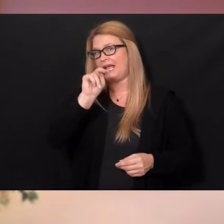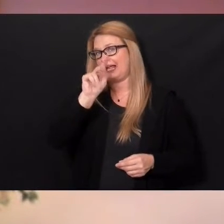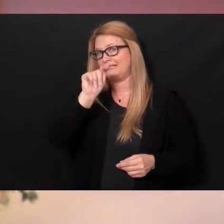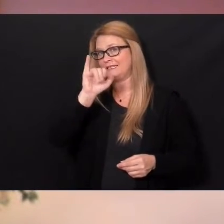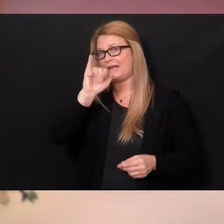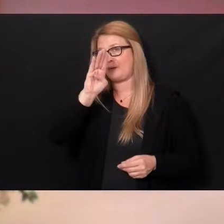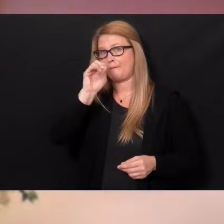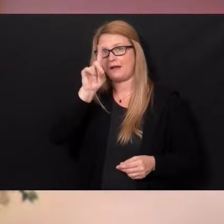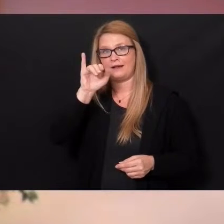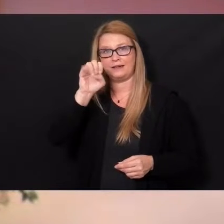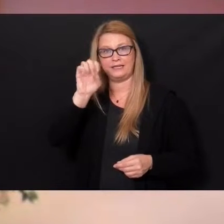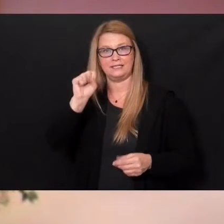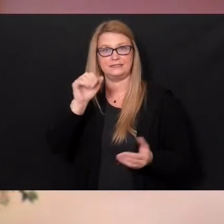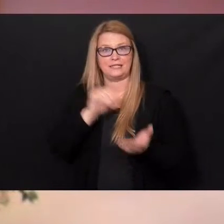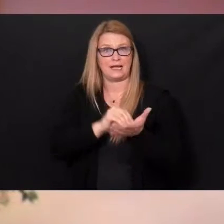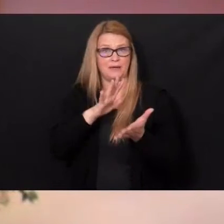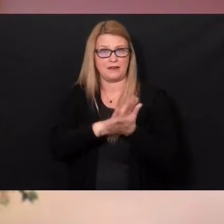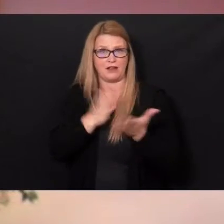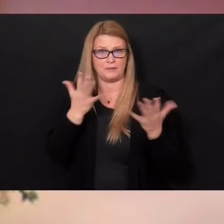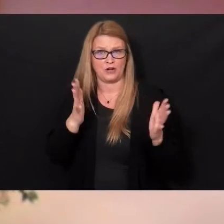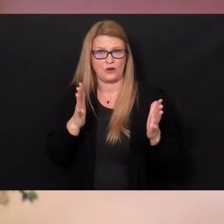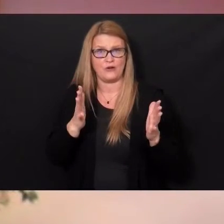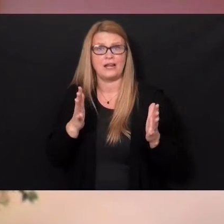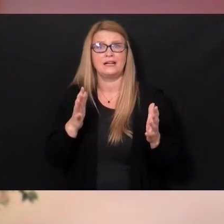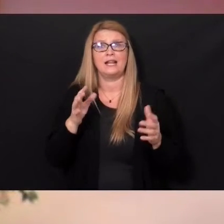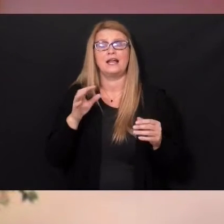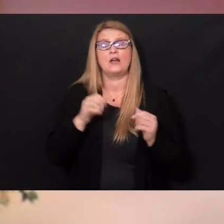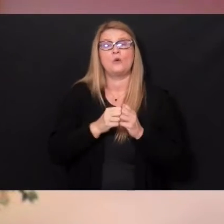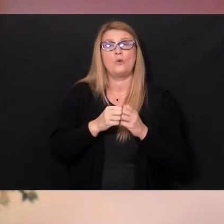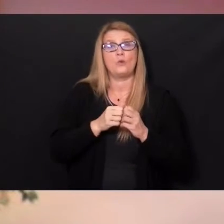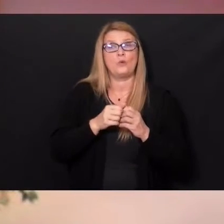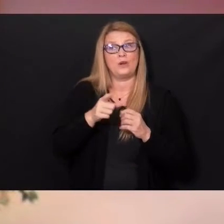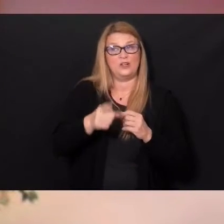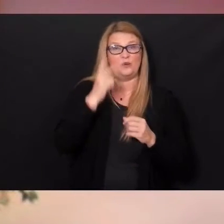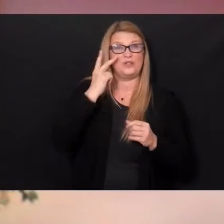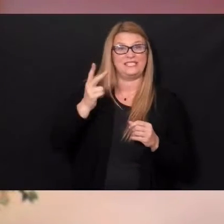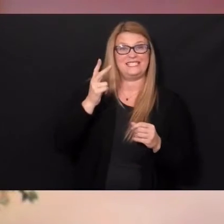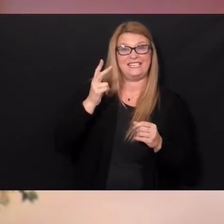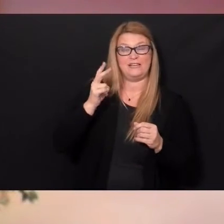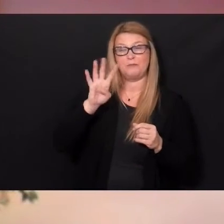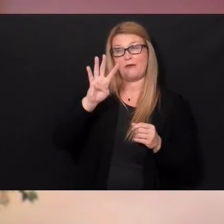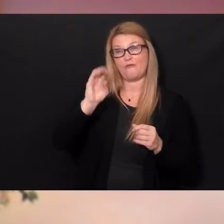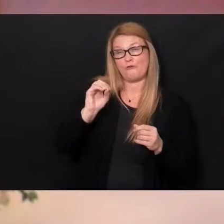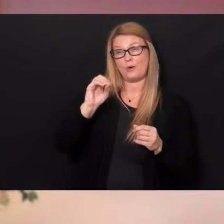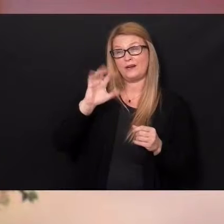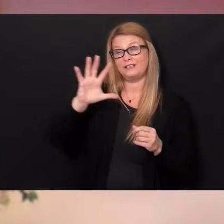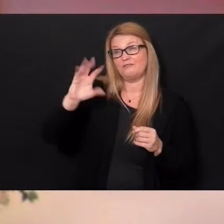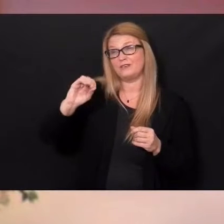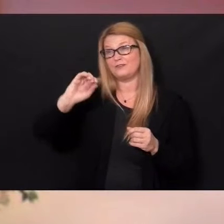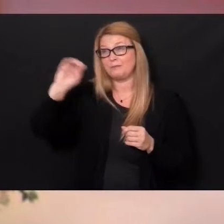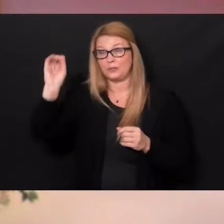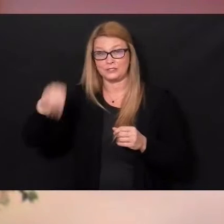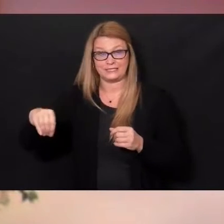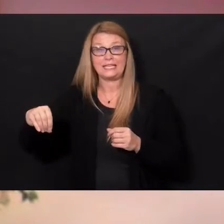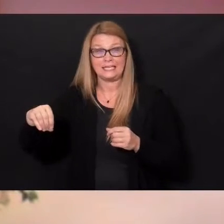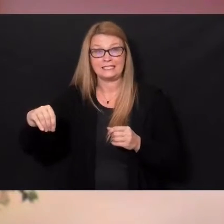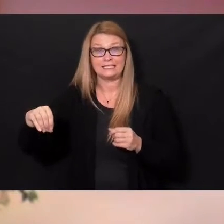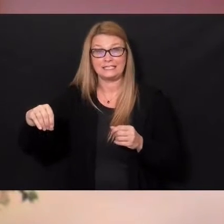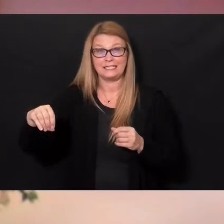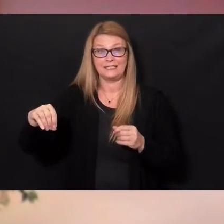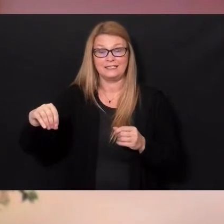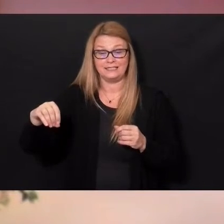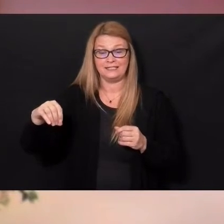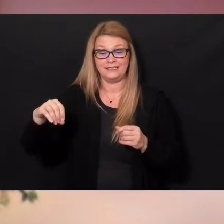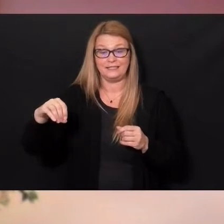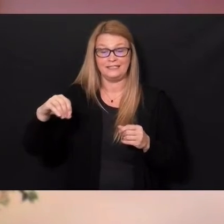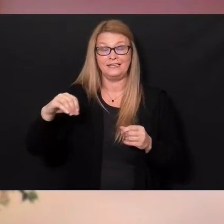have been documented, that combined with immunization. When you get to the 40-50%, even though it doesn't give you